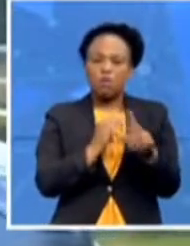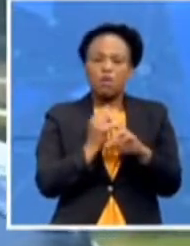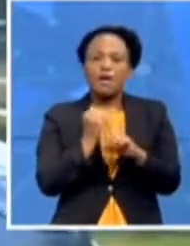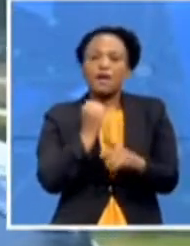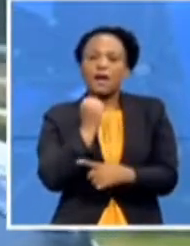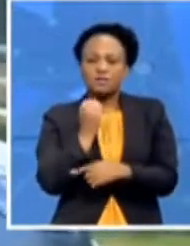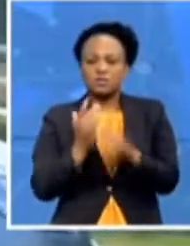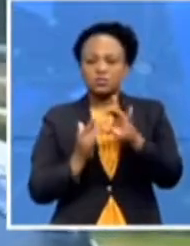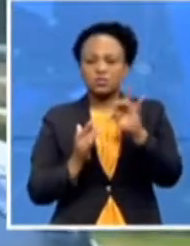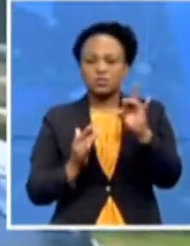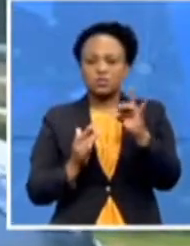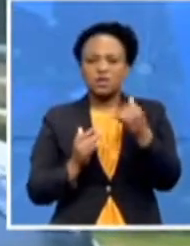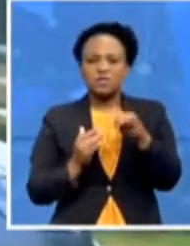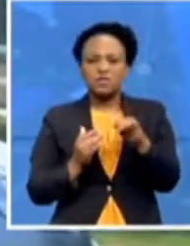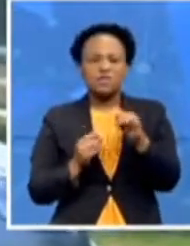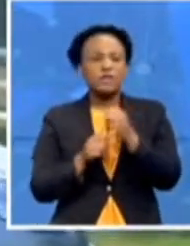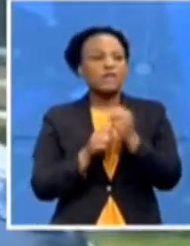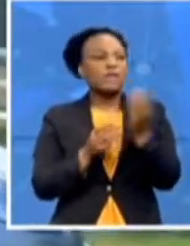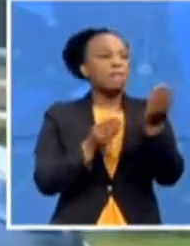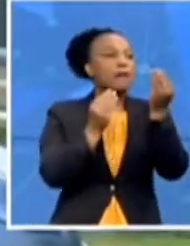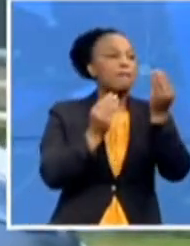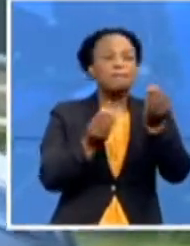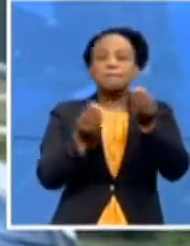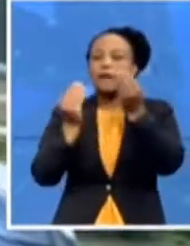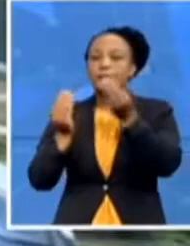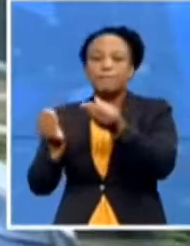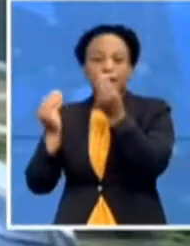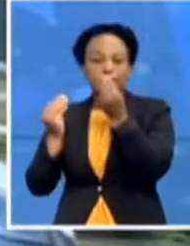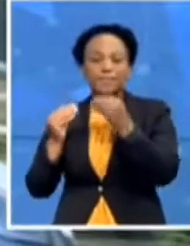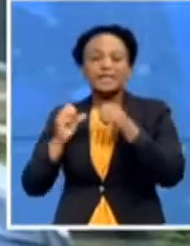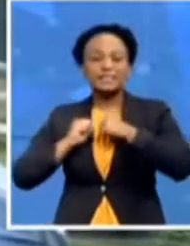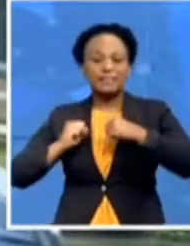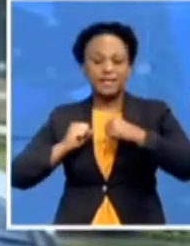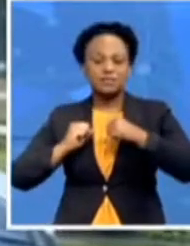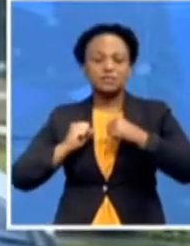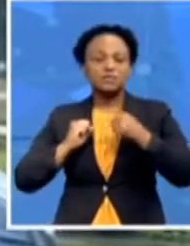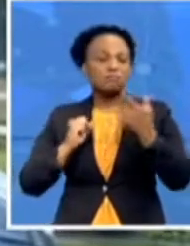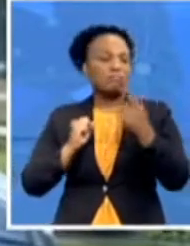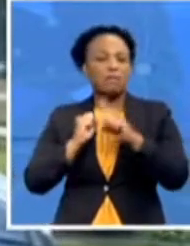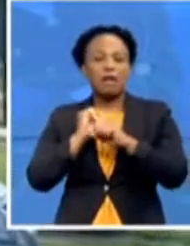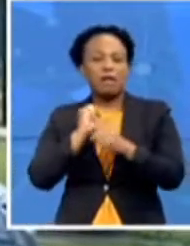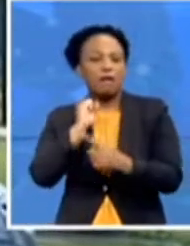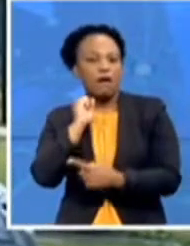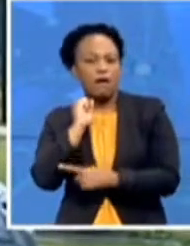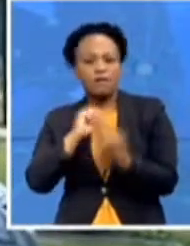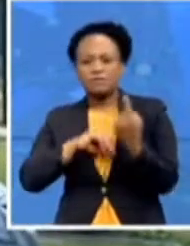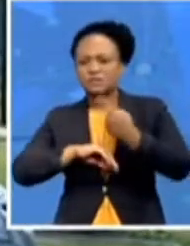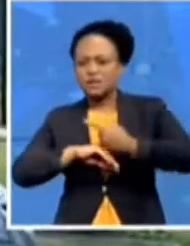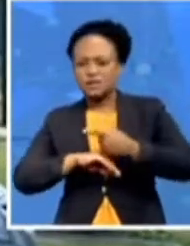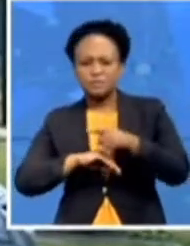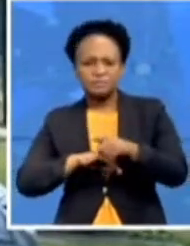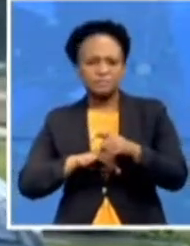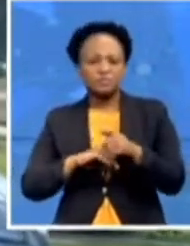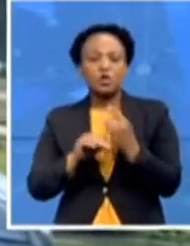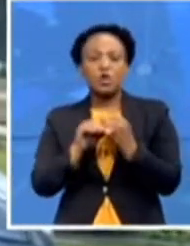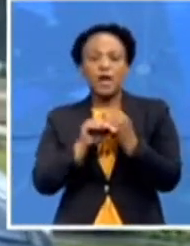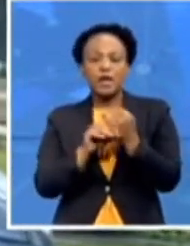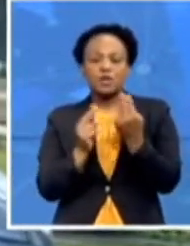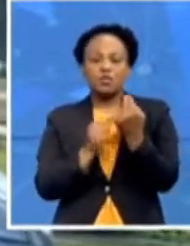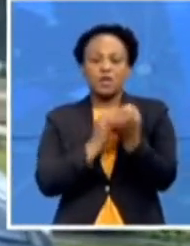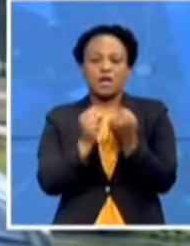somewhere else, then on the last day of the term or early in the new year, they run to our school. So therefore, our